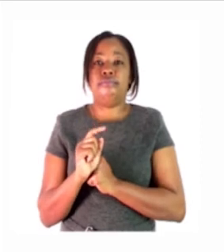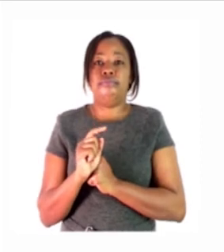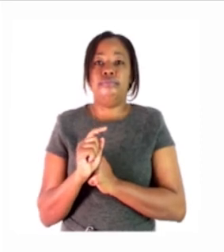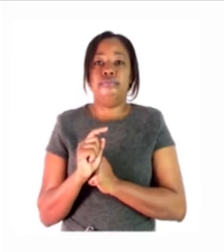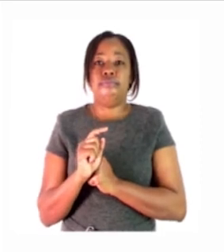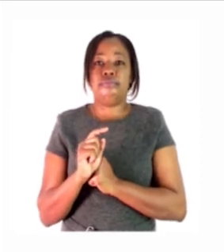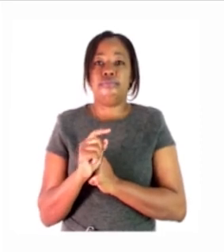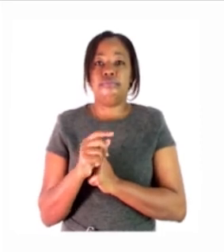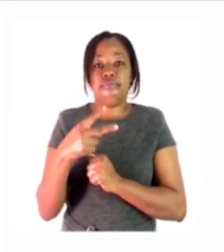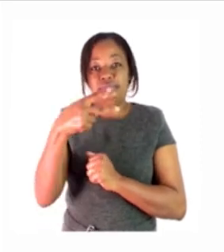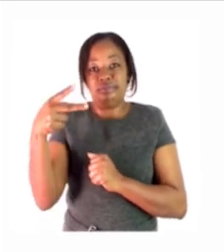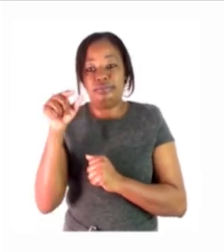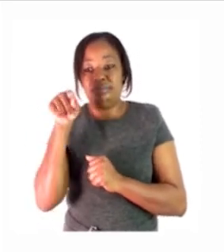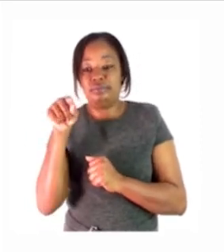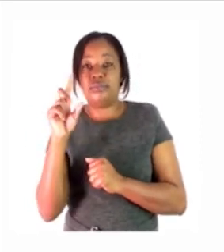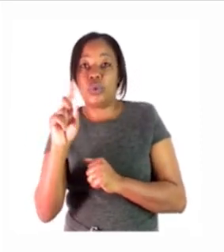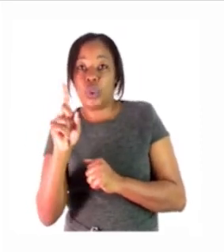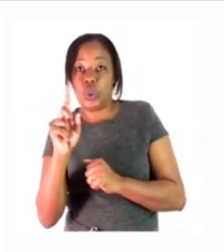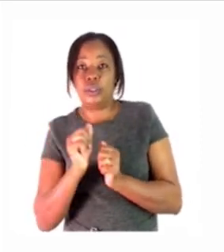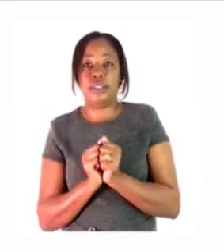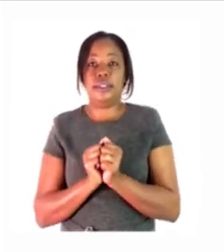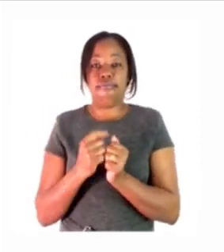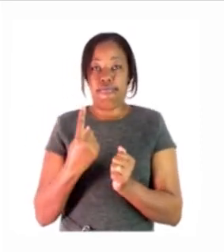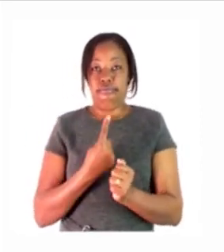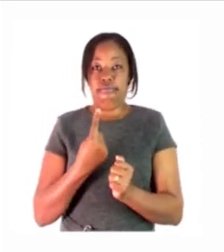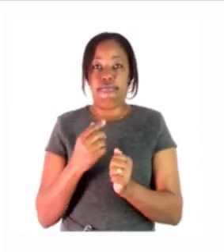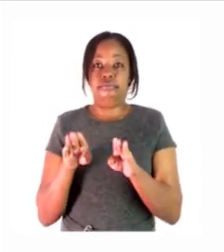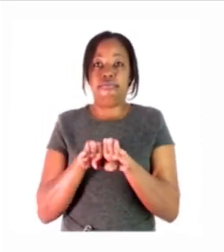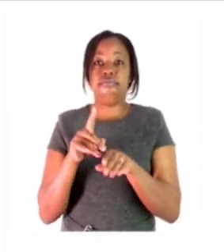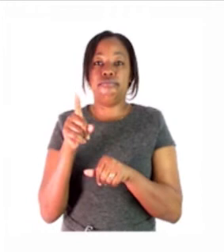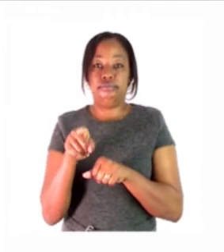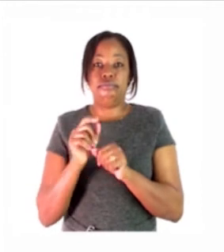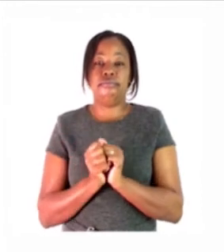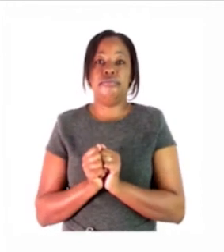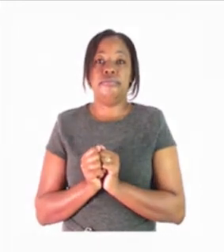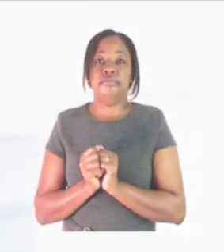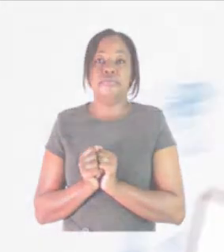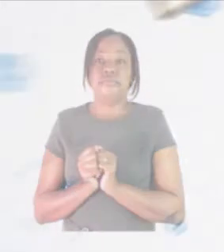with understanding and you find out the operation sign that you will use there.